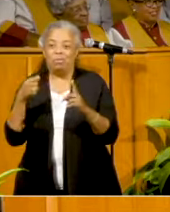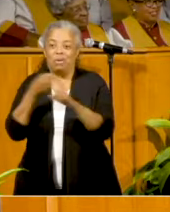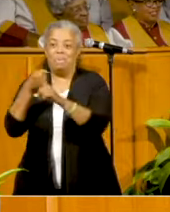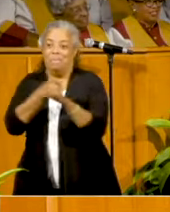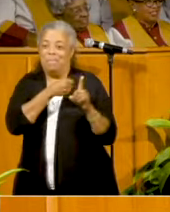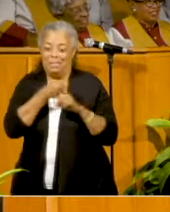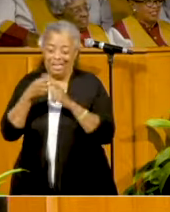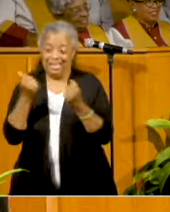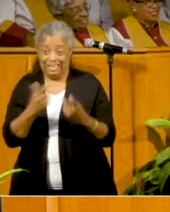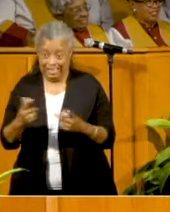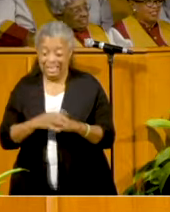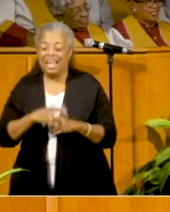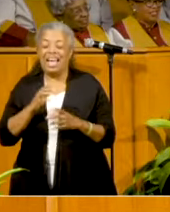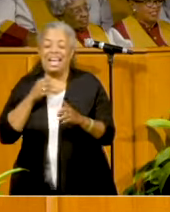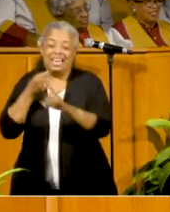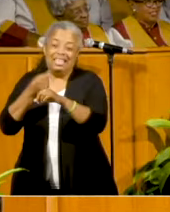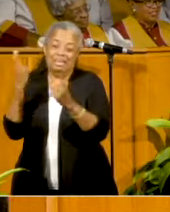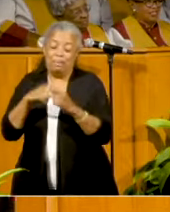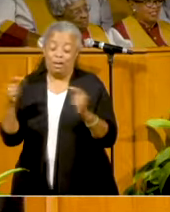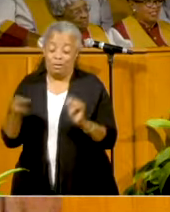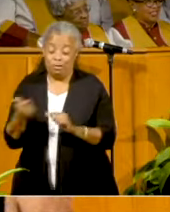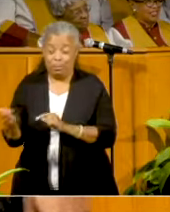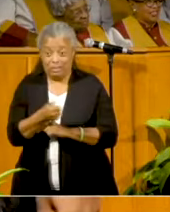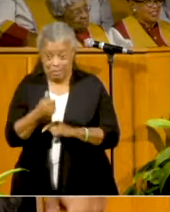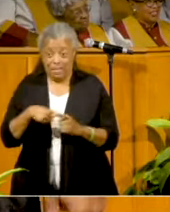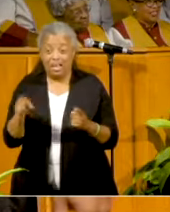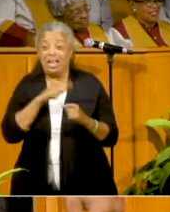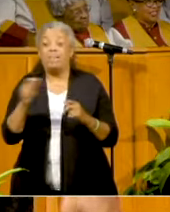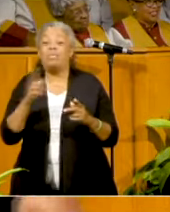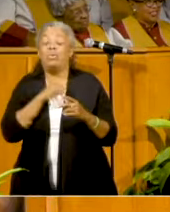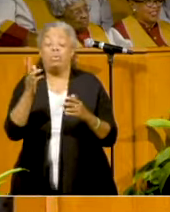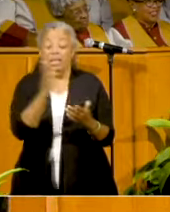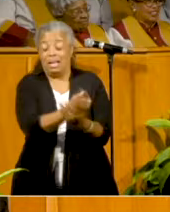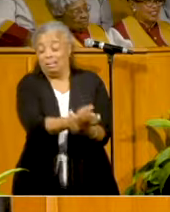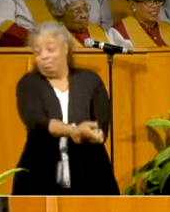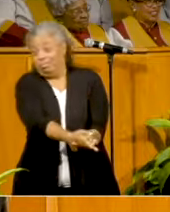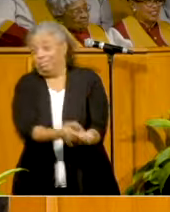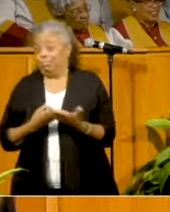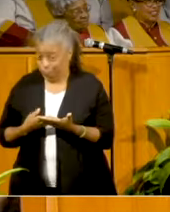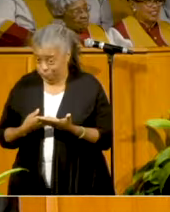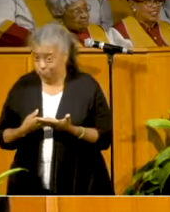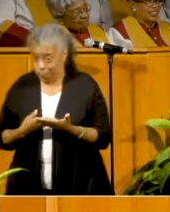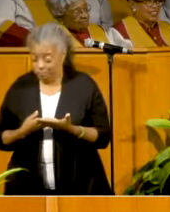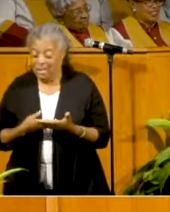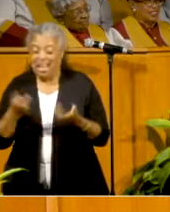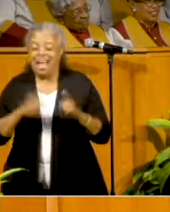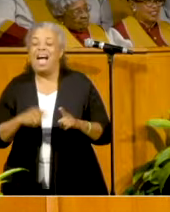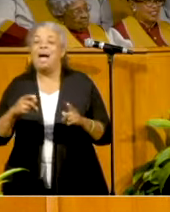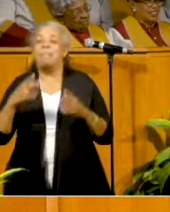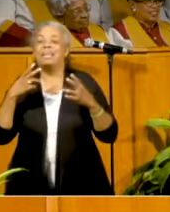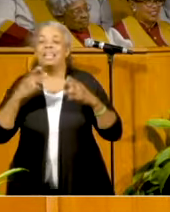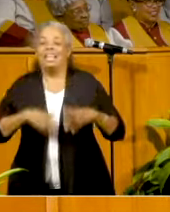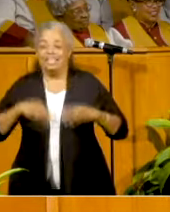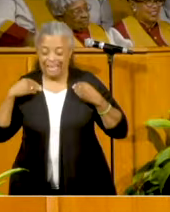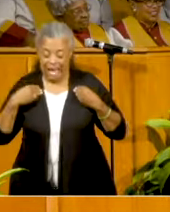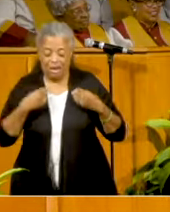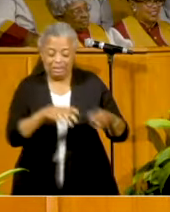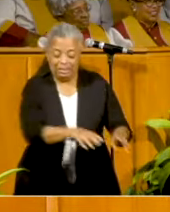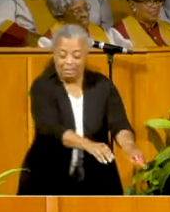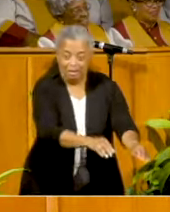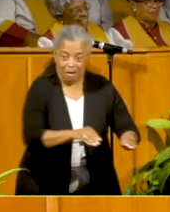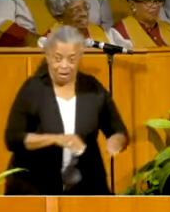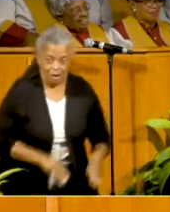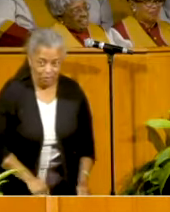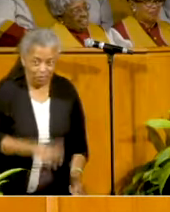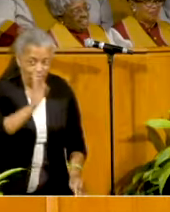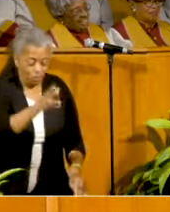into anything and hitting something and hurting yourself. And if you got slain in the spirit and laid out, they had towels ready for you. They pull them out